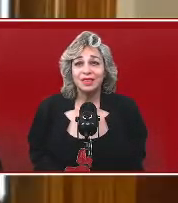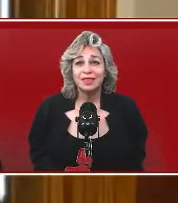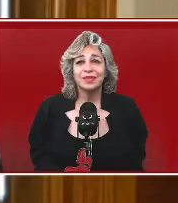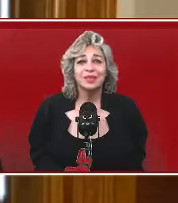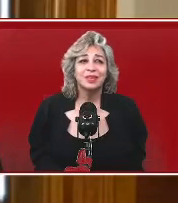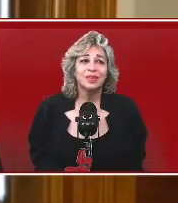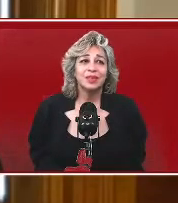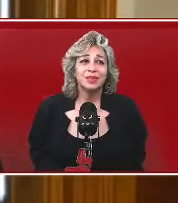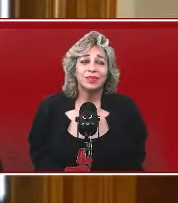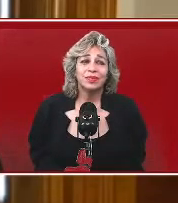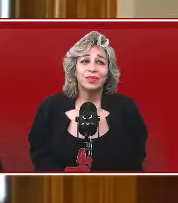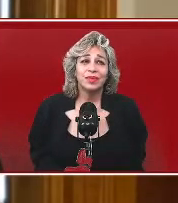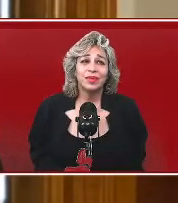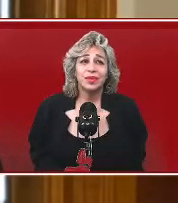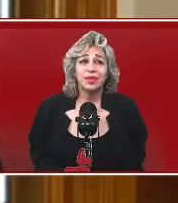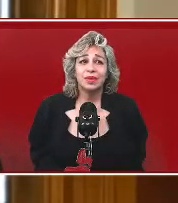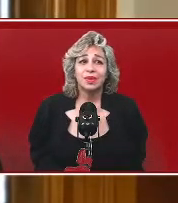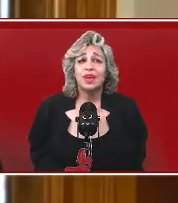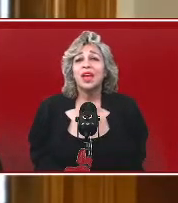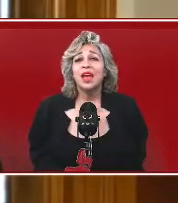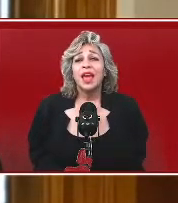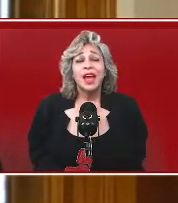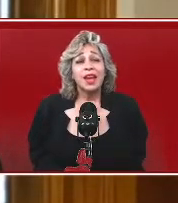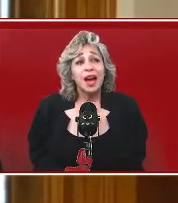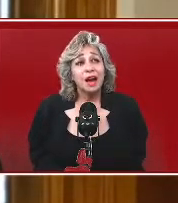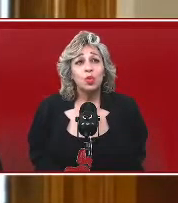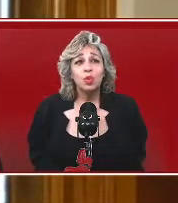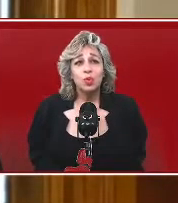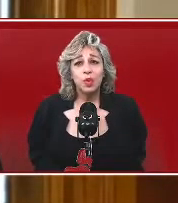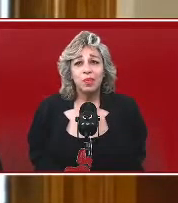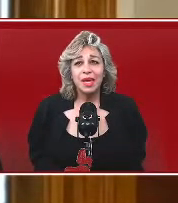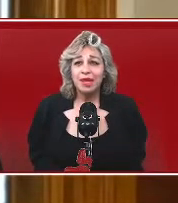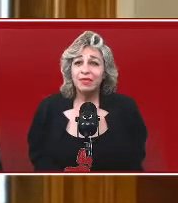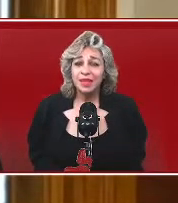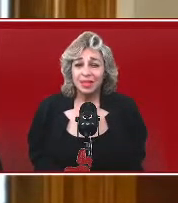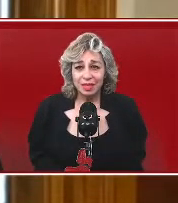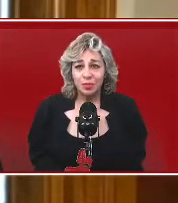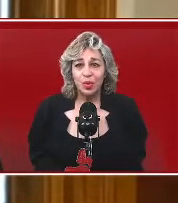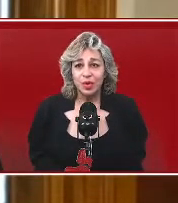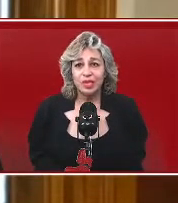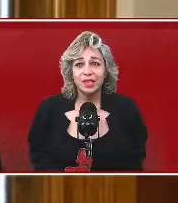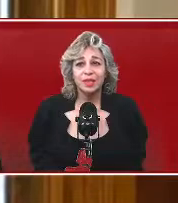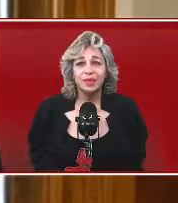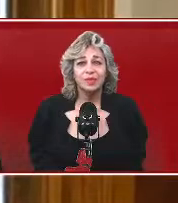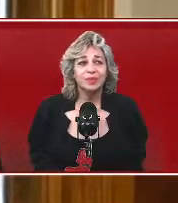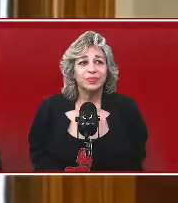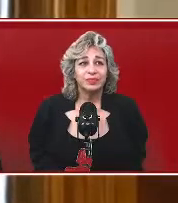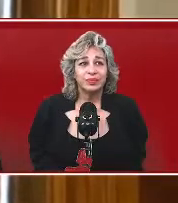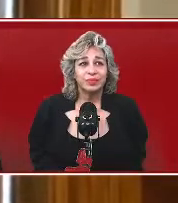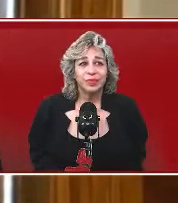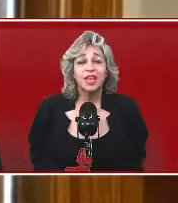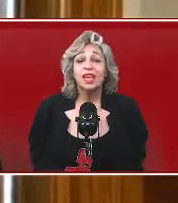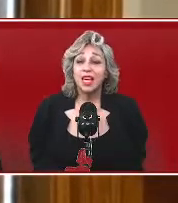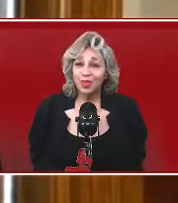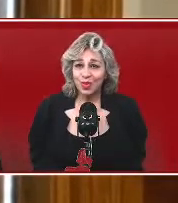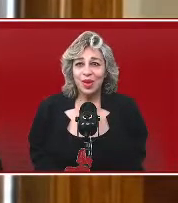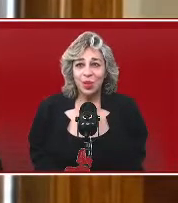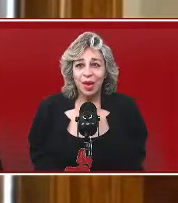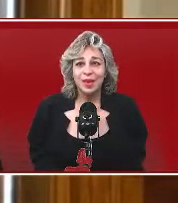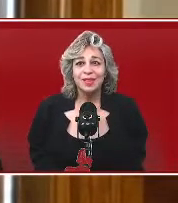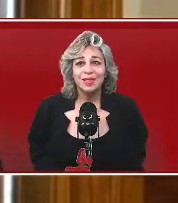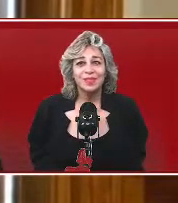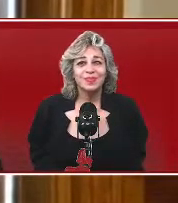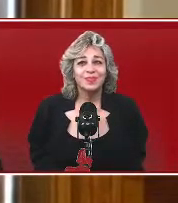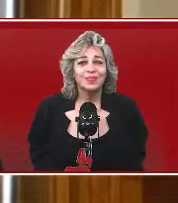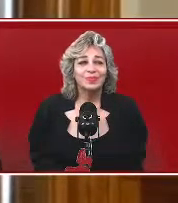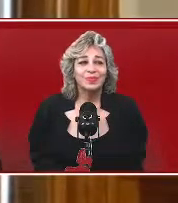most. ¿Y cómo les va a llegar el apoyo? Bueno, And how will we be giving this support? de tres formas. In 3